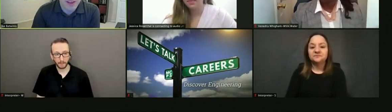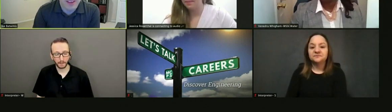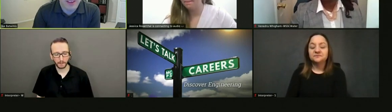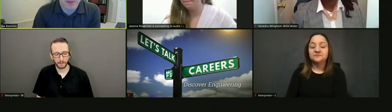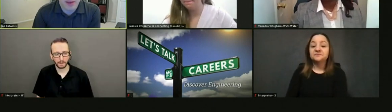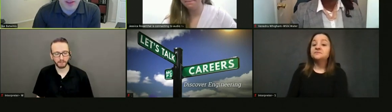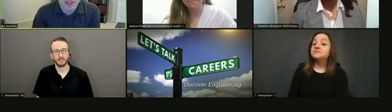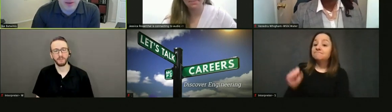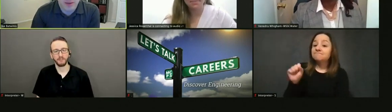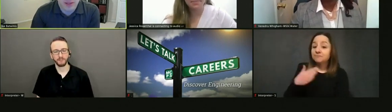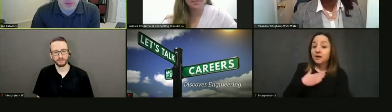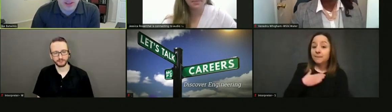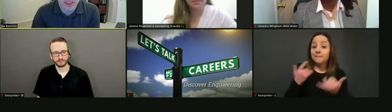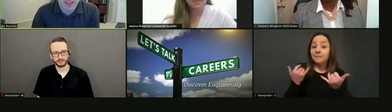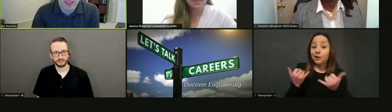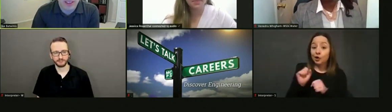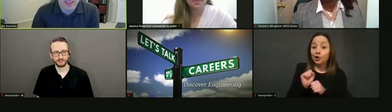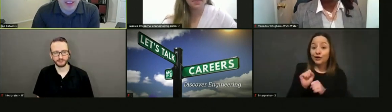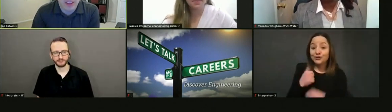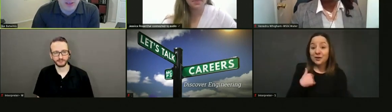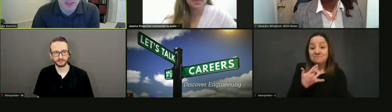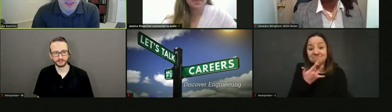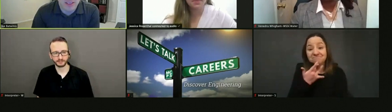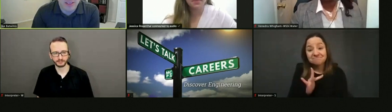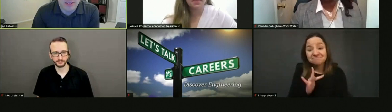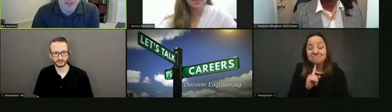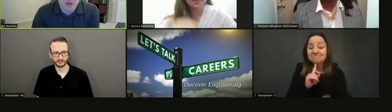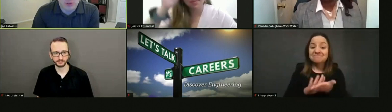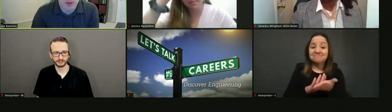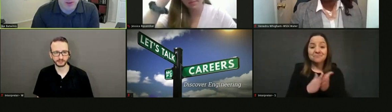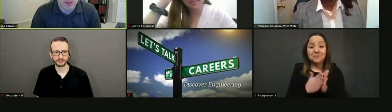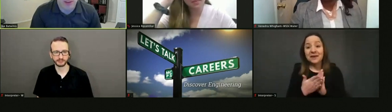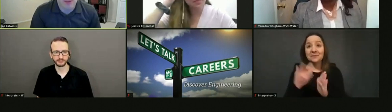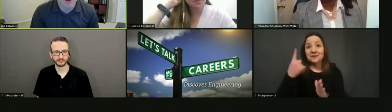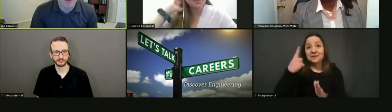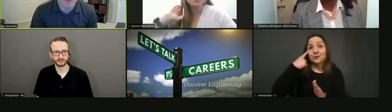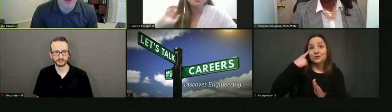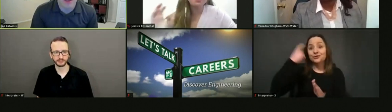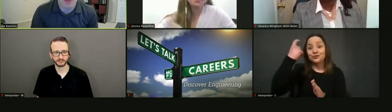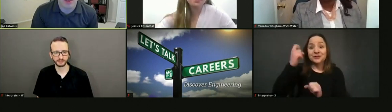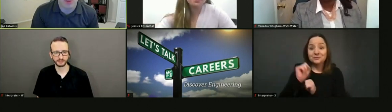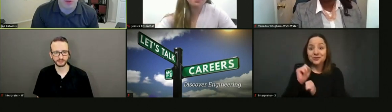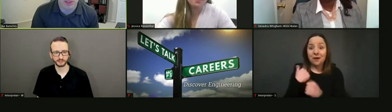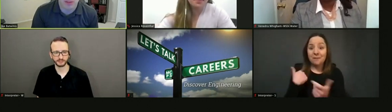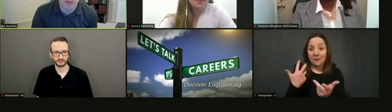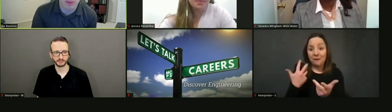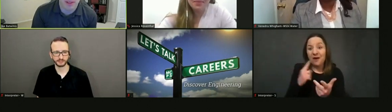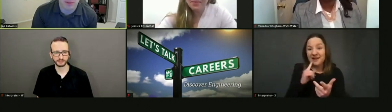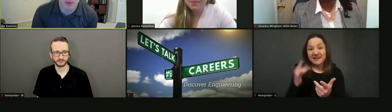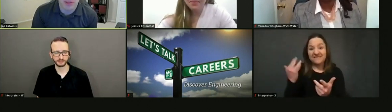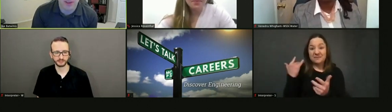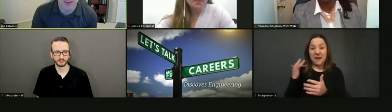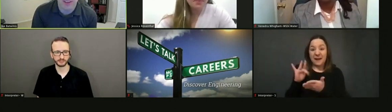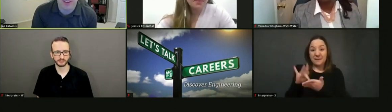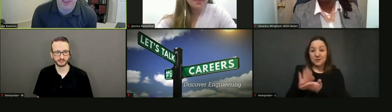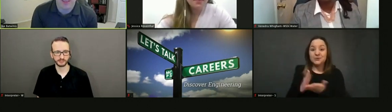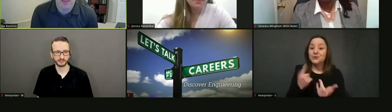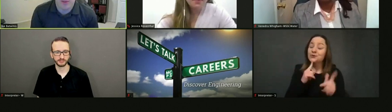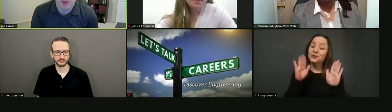Yeah, my current job, I'm actually pretty lucky, has kind of turned into the dream job I wanted even when I was in middle school. So that's been pretty